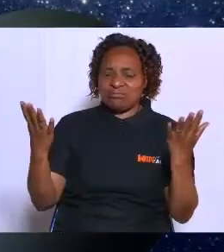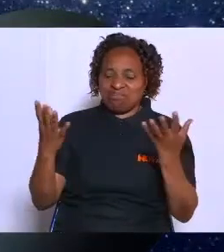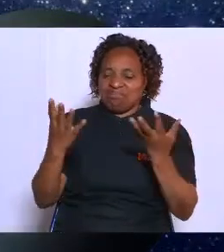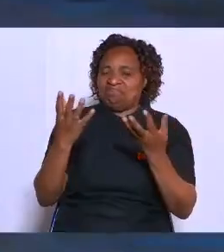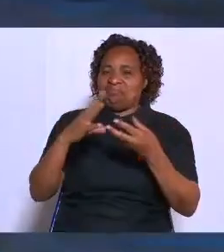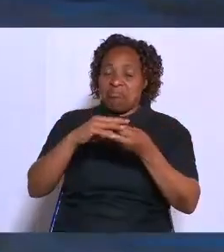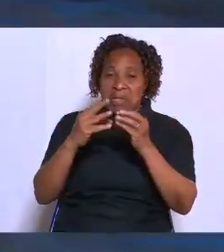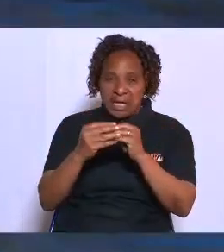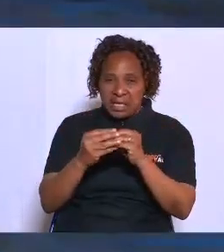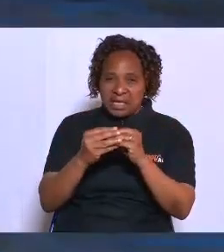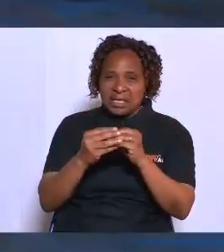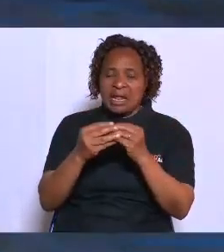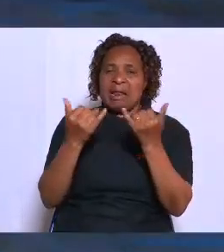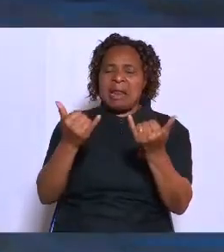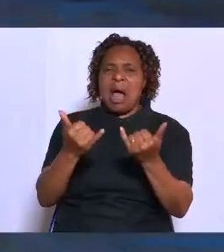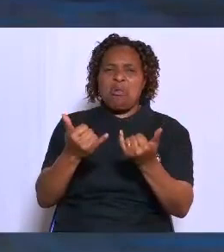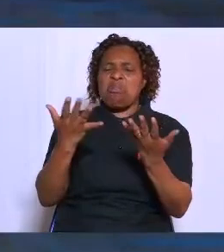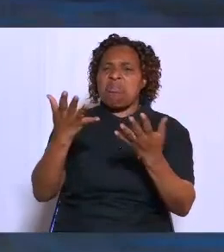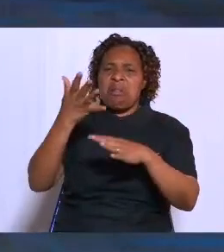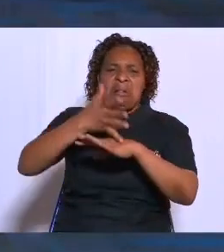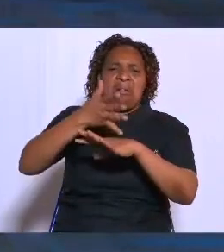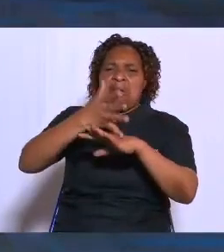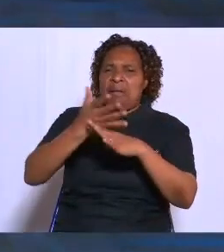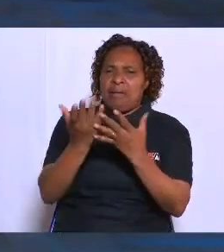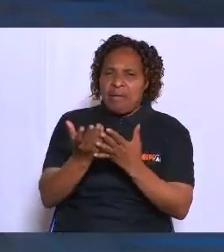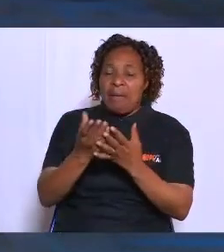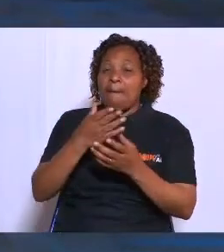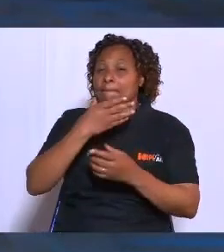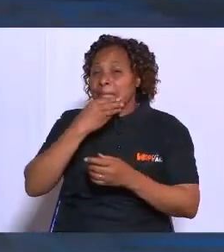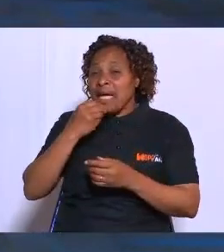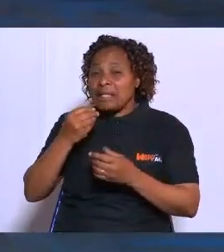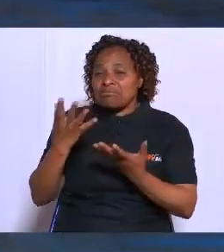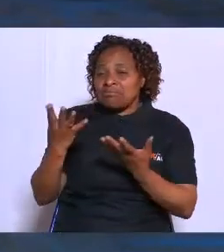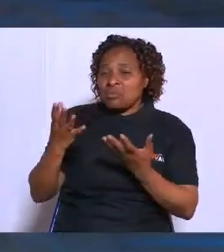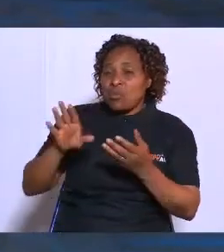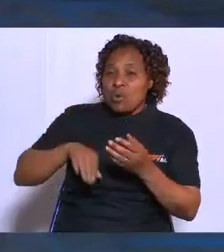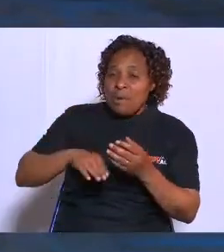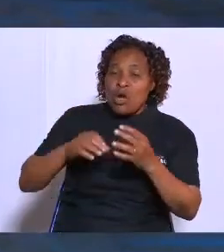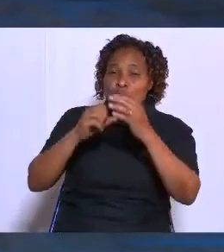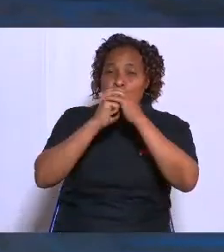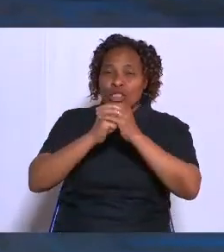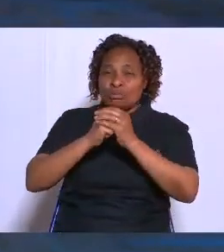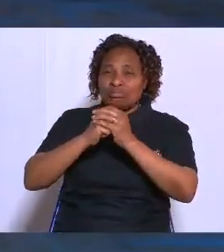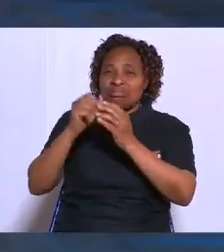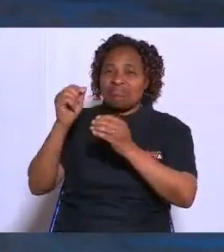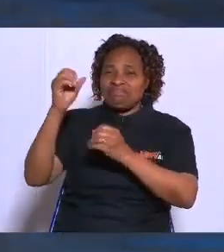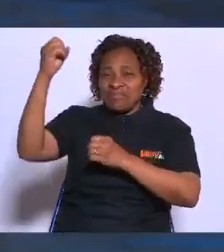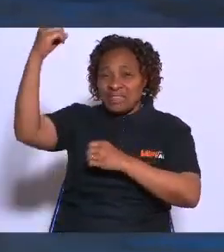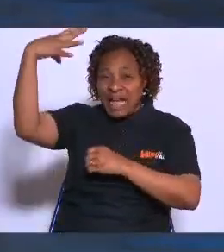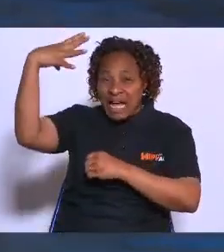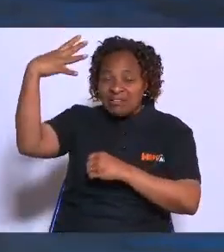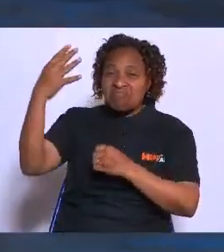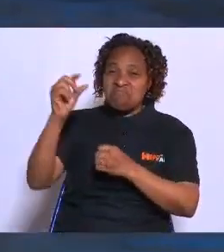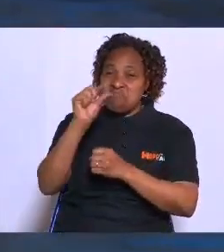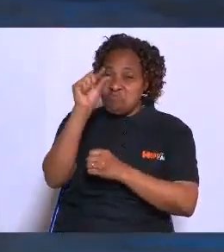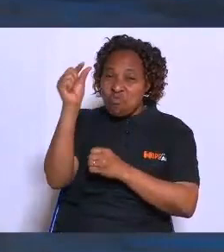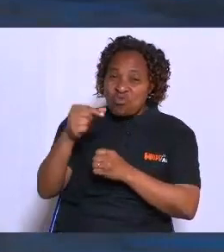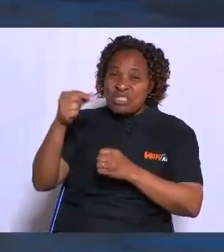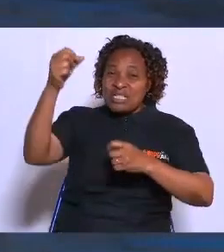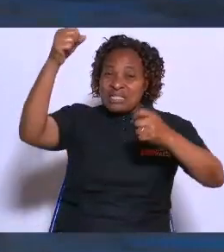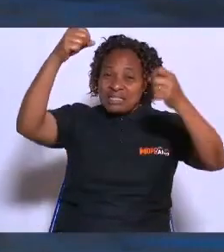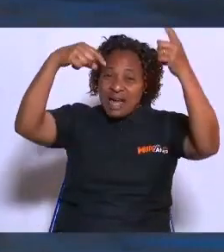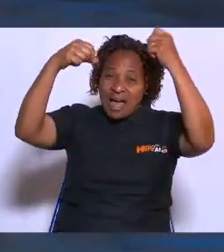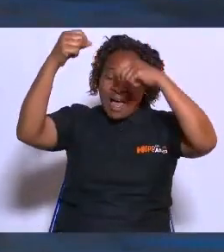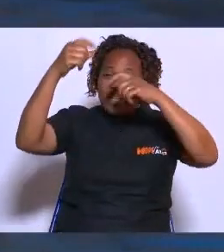we call that paganism when men and women worship the son they worship this Moon they worship the Stars